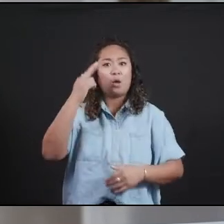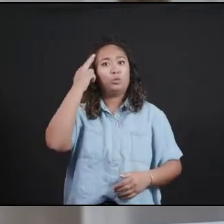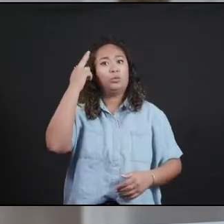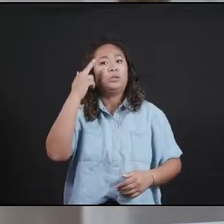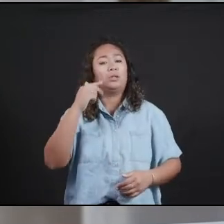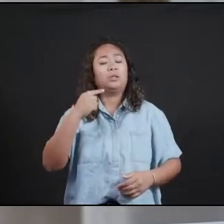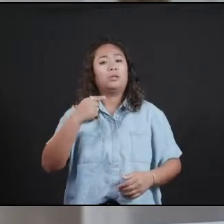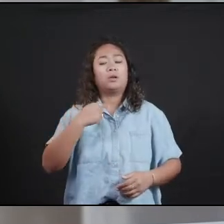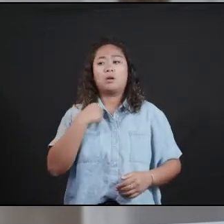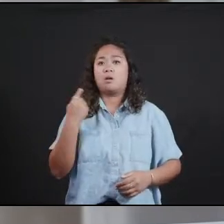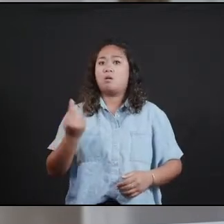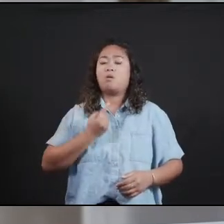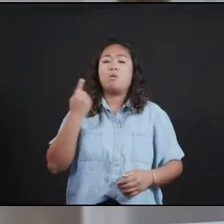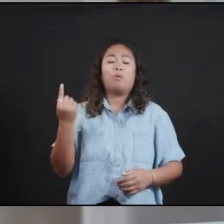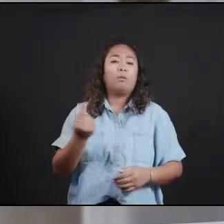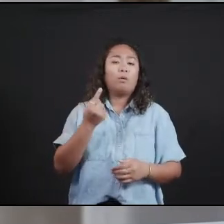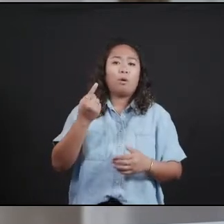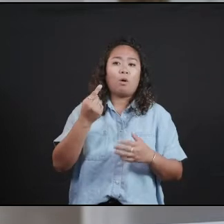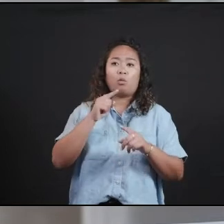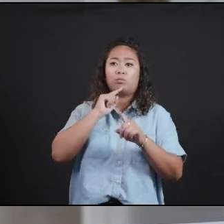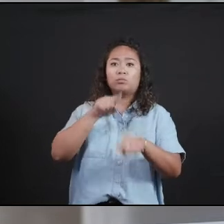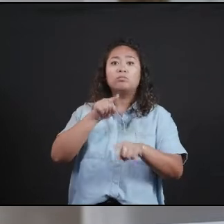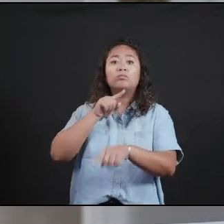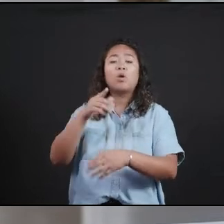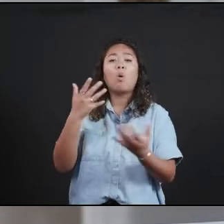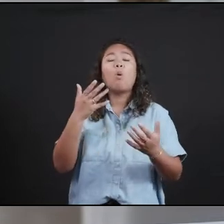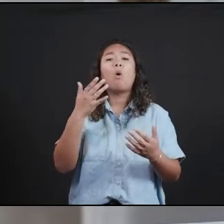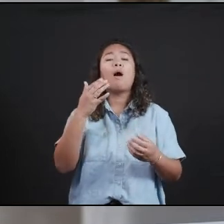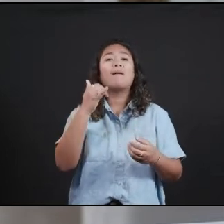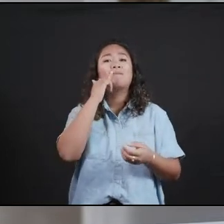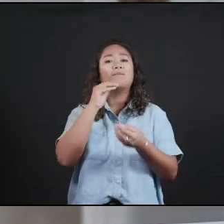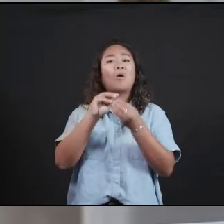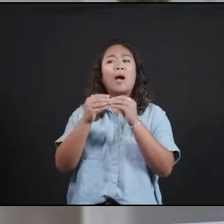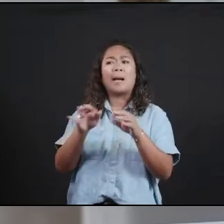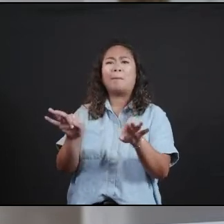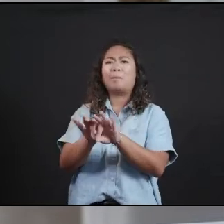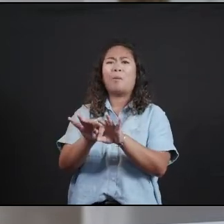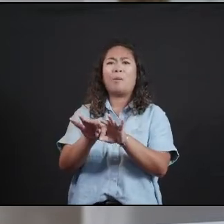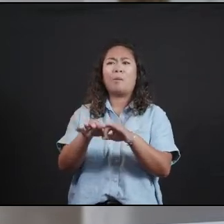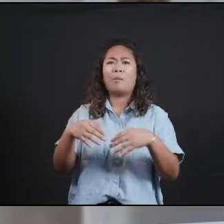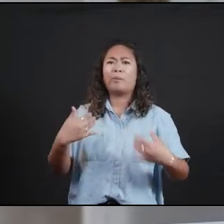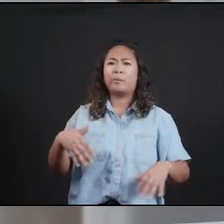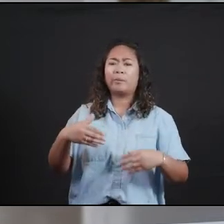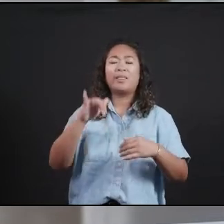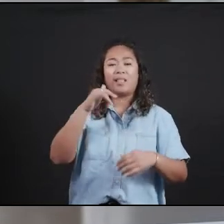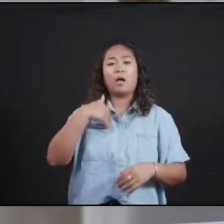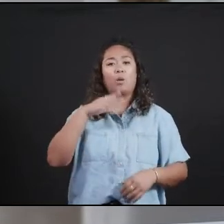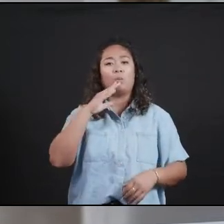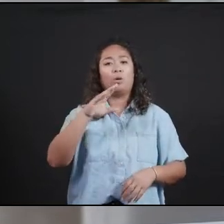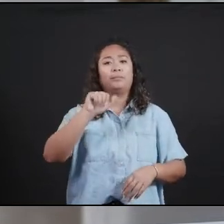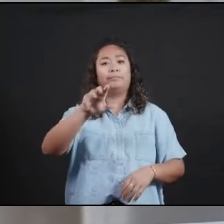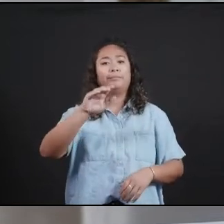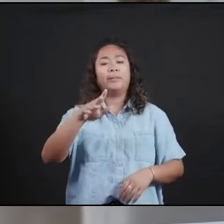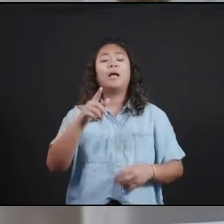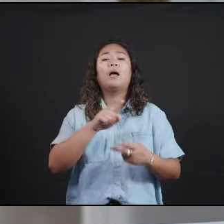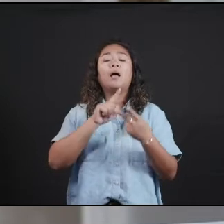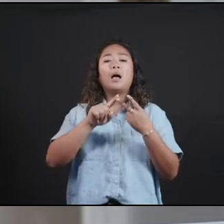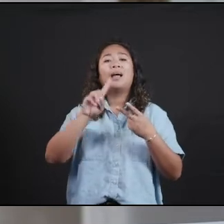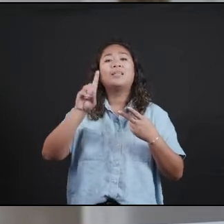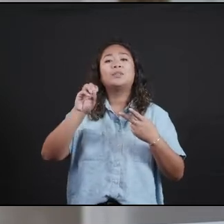do things within your home that can satisfy your well-being. Read books, look at